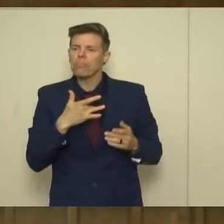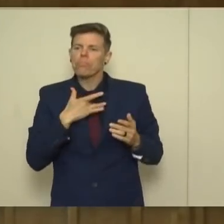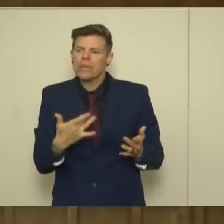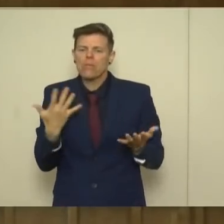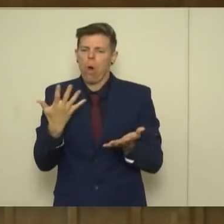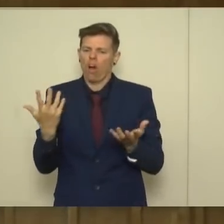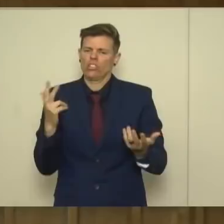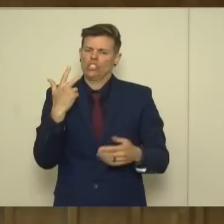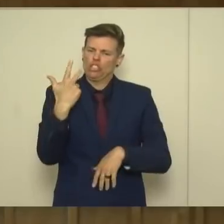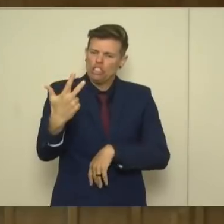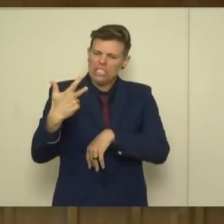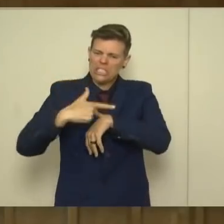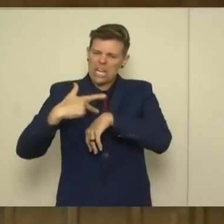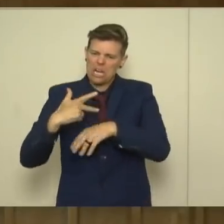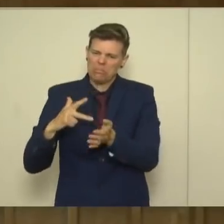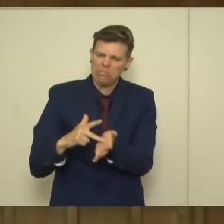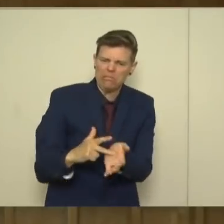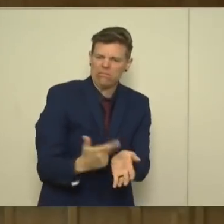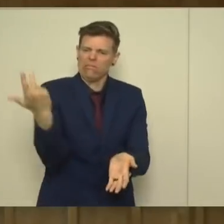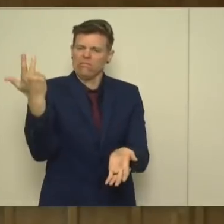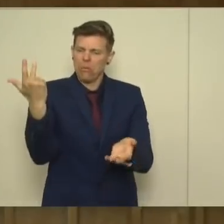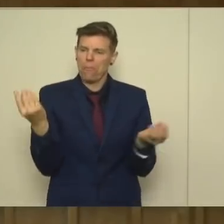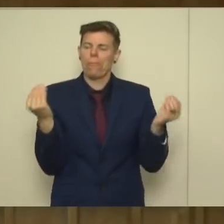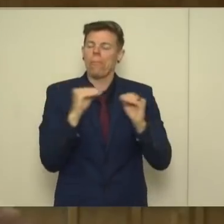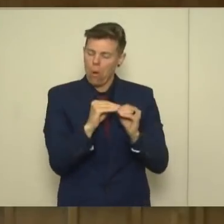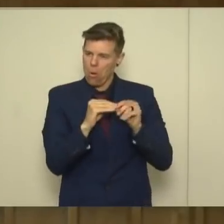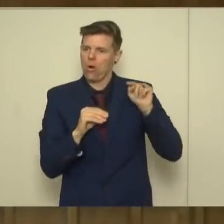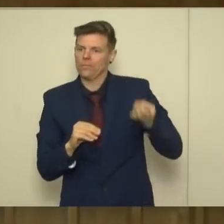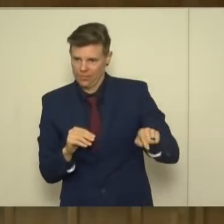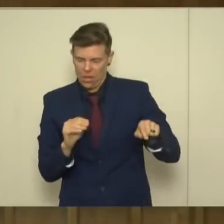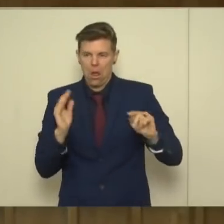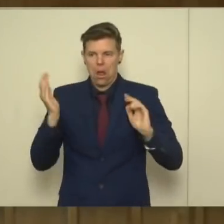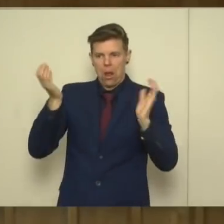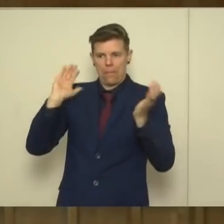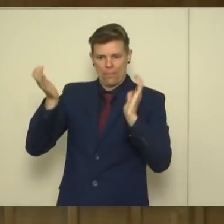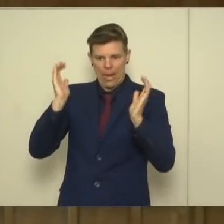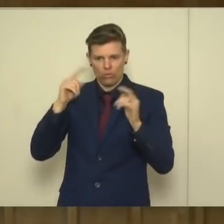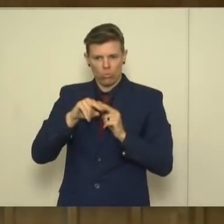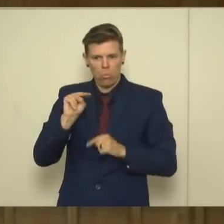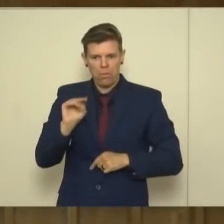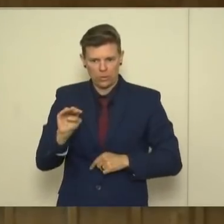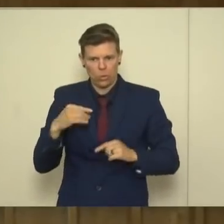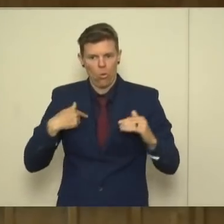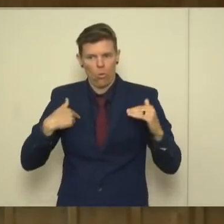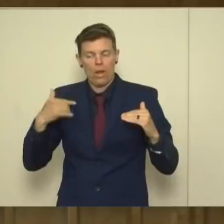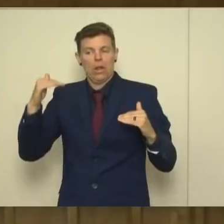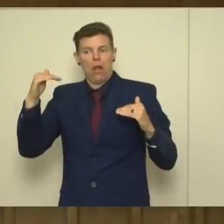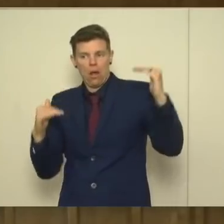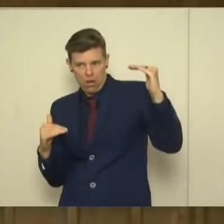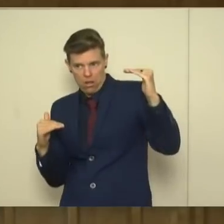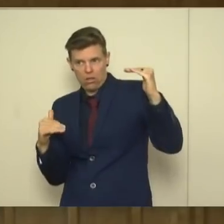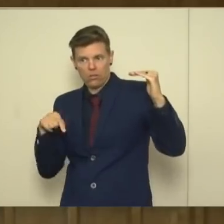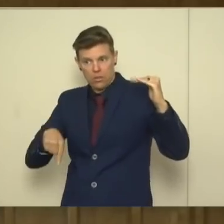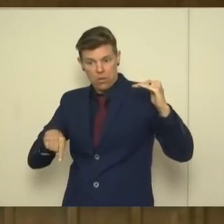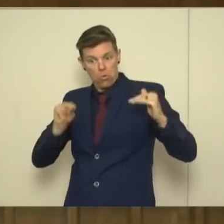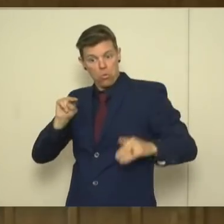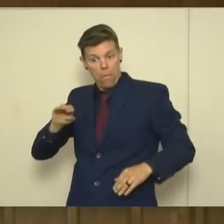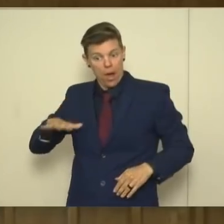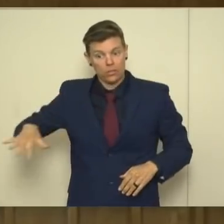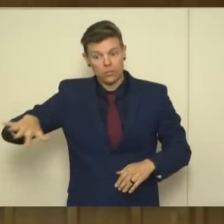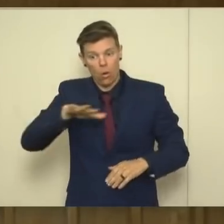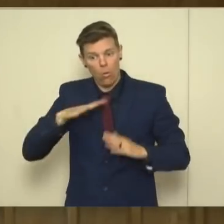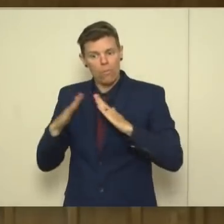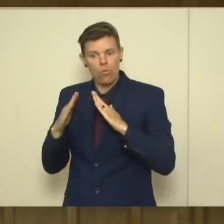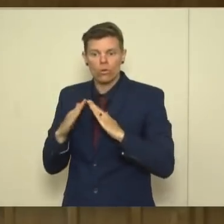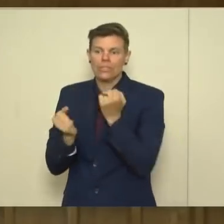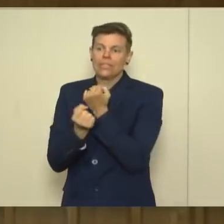touched on this with the positivity rate, but the better place the whole community is in, then the better any school